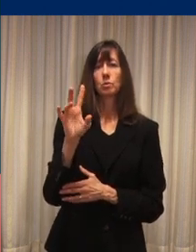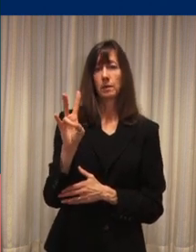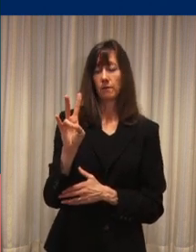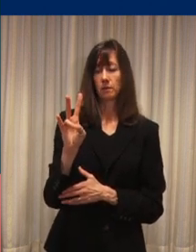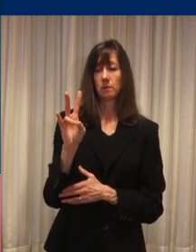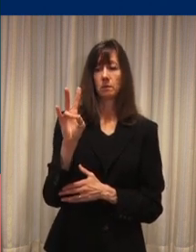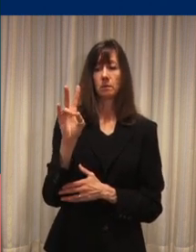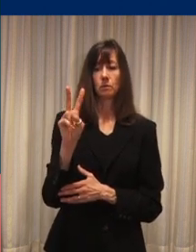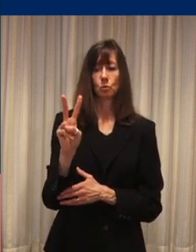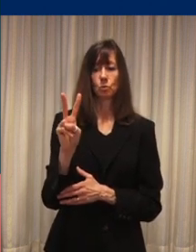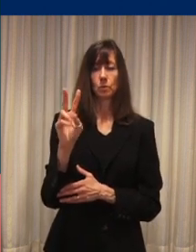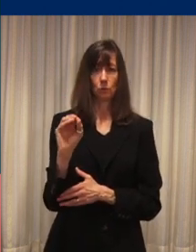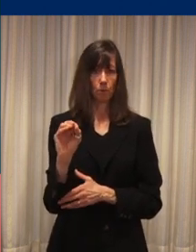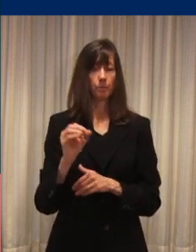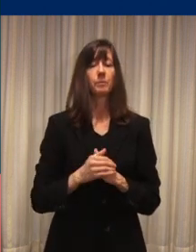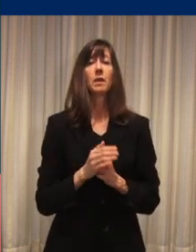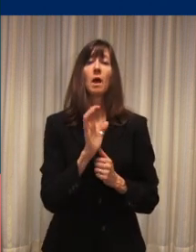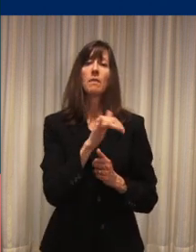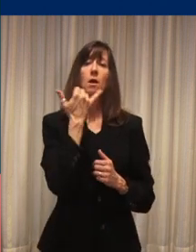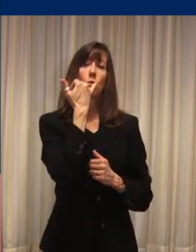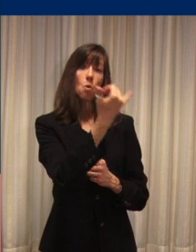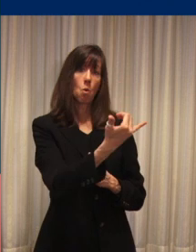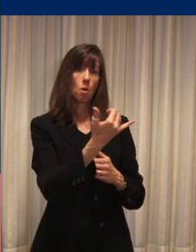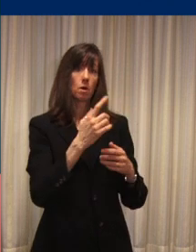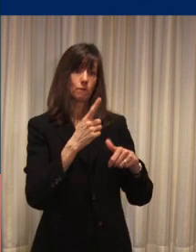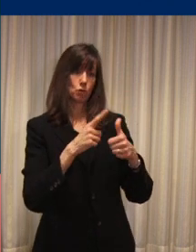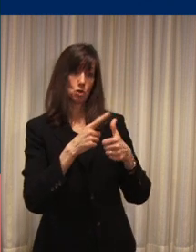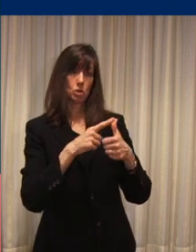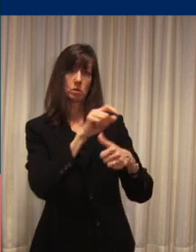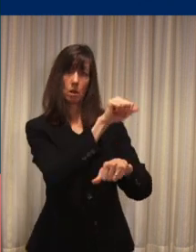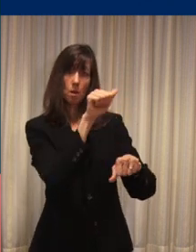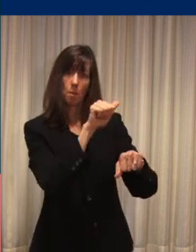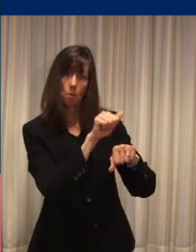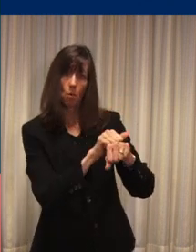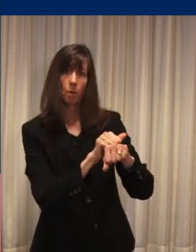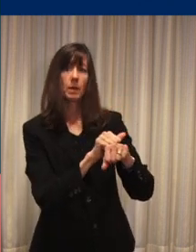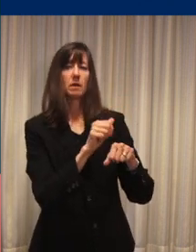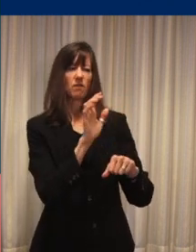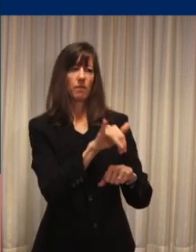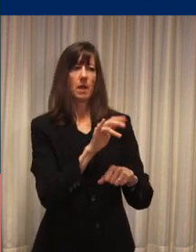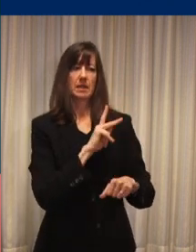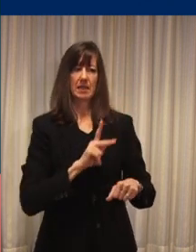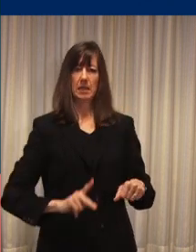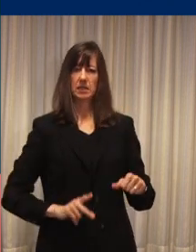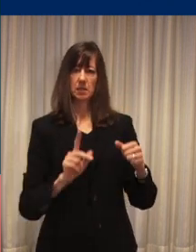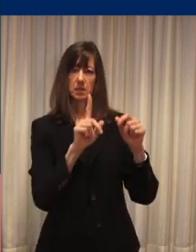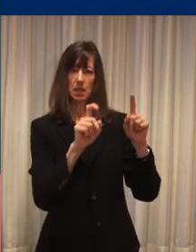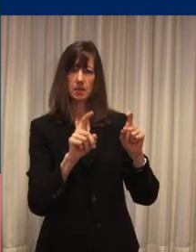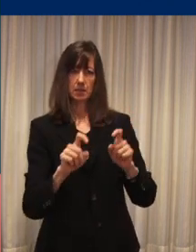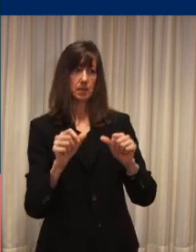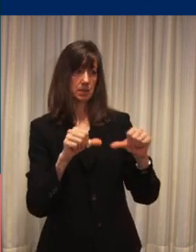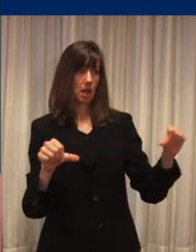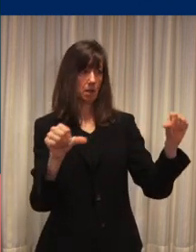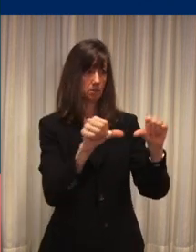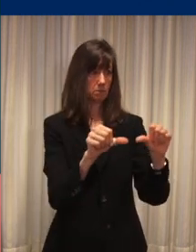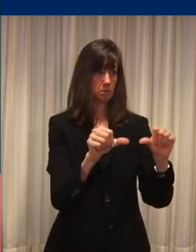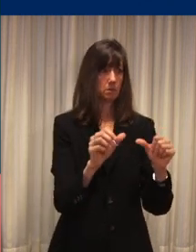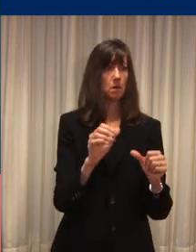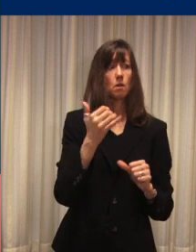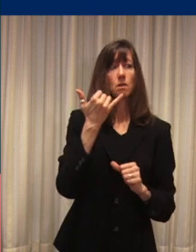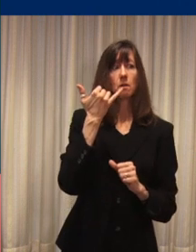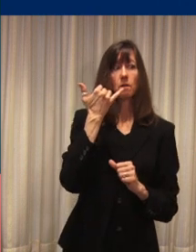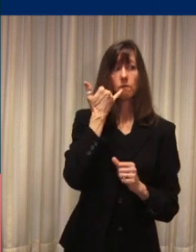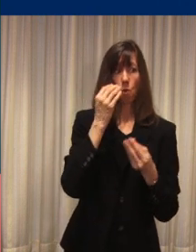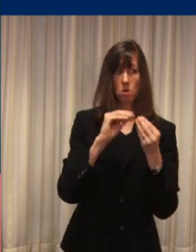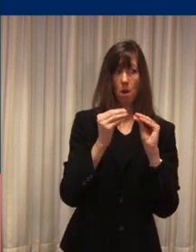845-303-2730. That is the number for the appointments at the Kingston testing site. And again, I just really want to thank Health Alliance for making